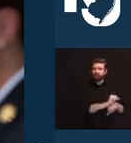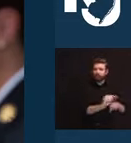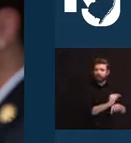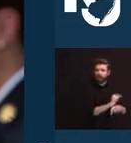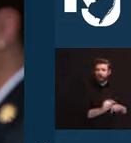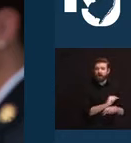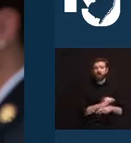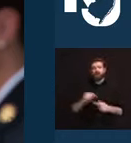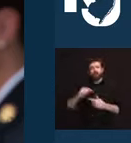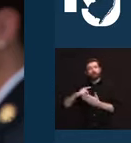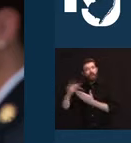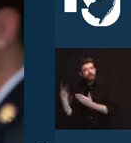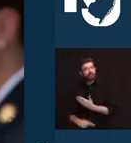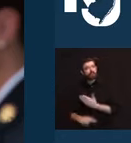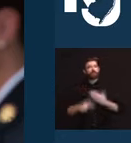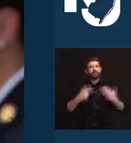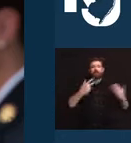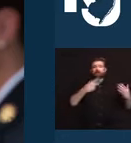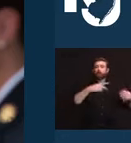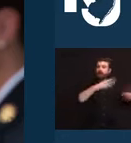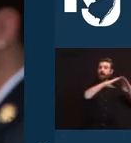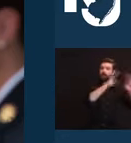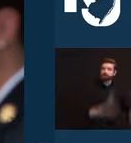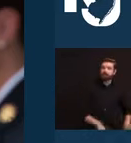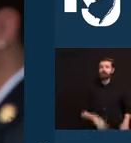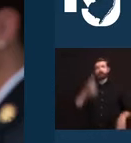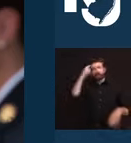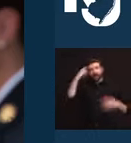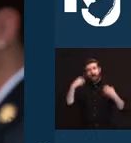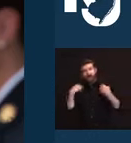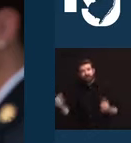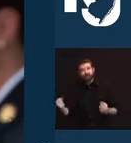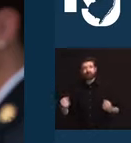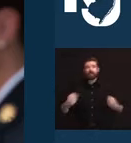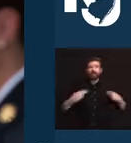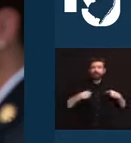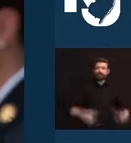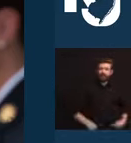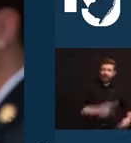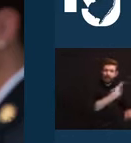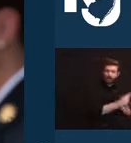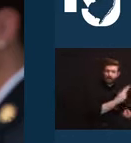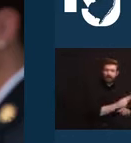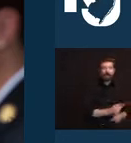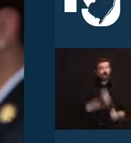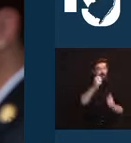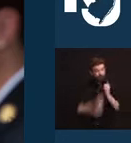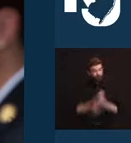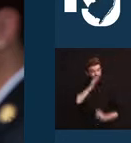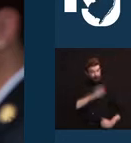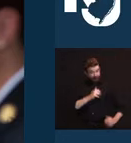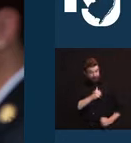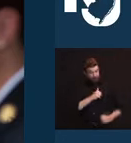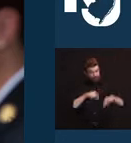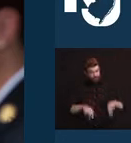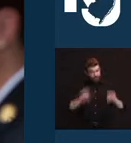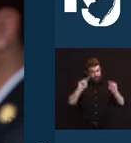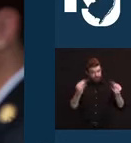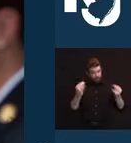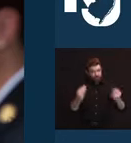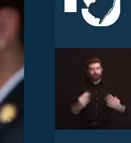health, among so much else. So to every woman veteran in New Jersey, we thank you for your service to our nation, and we honor